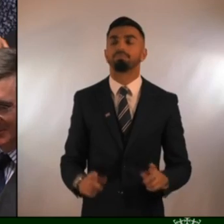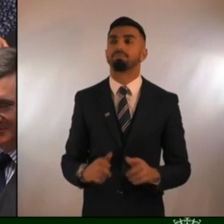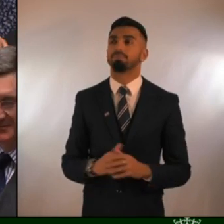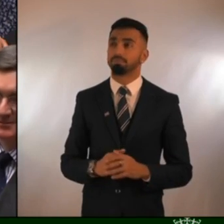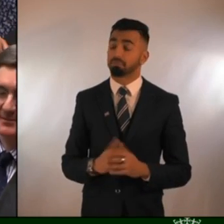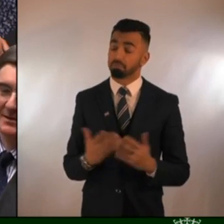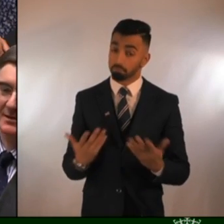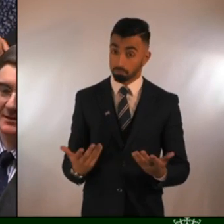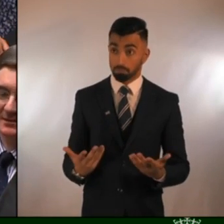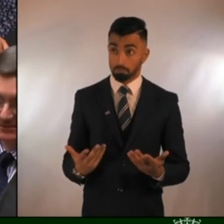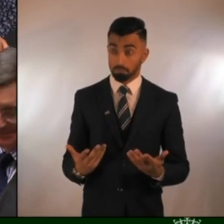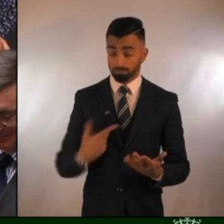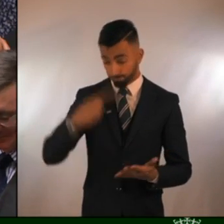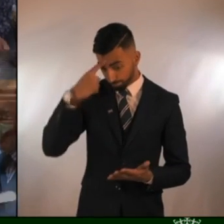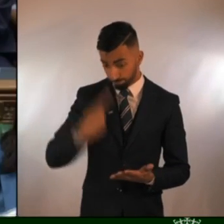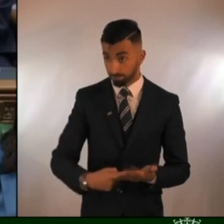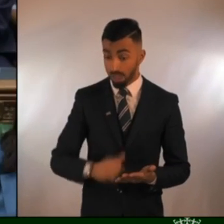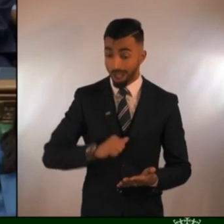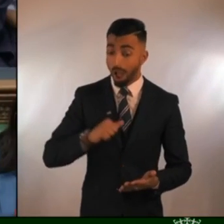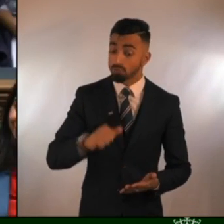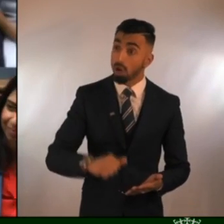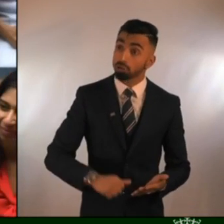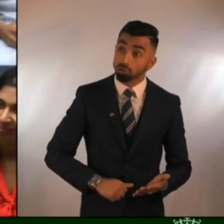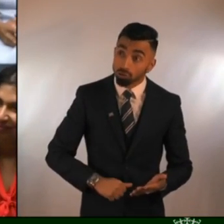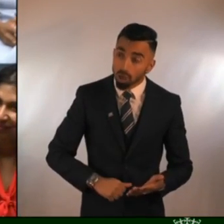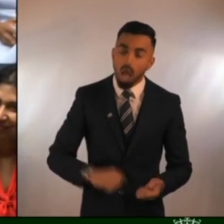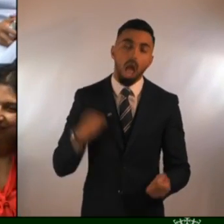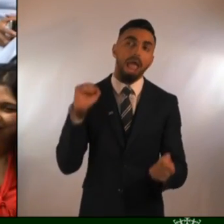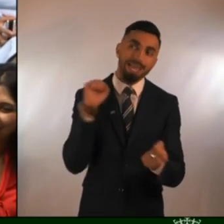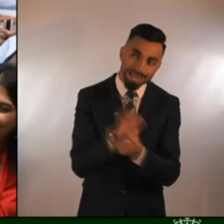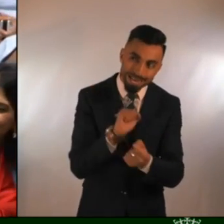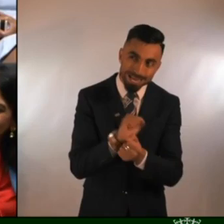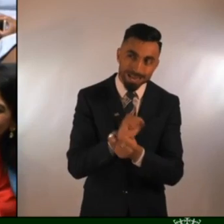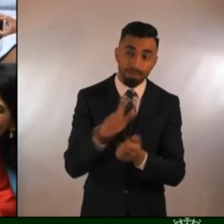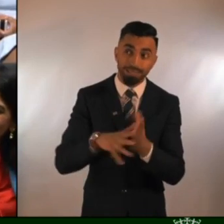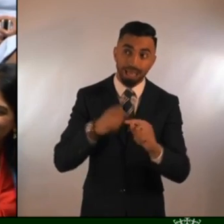So I have decided that agriculture will retain the relief. I'll